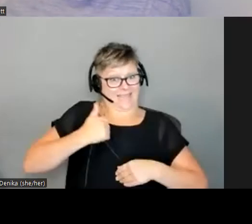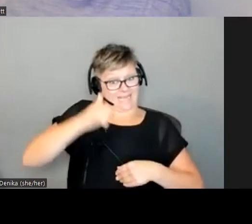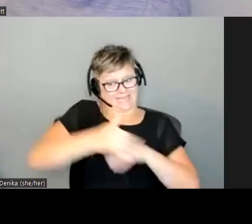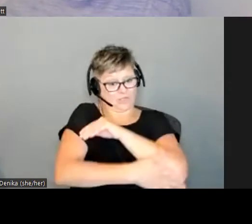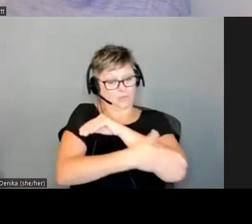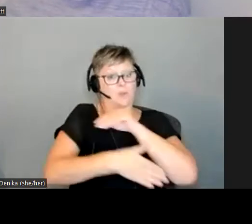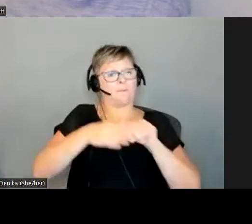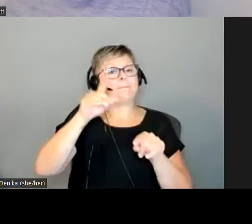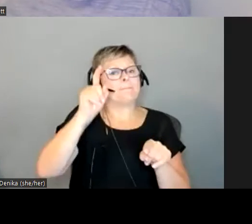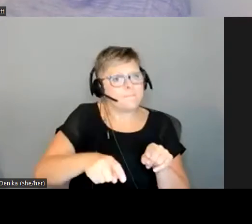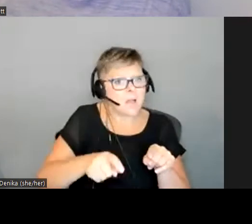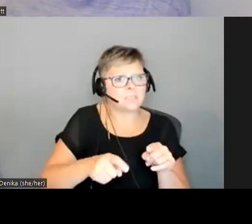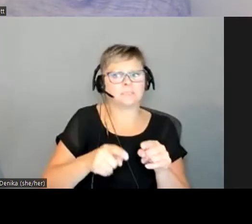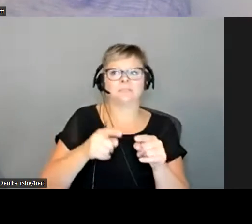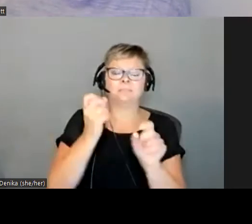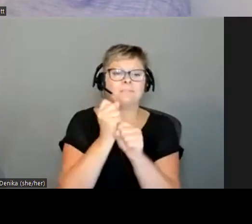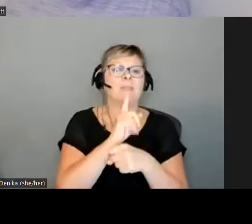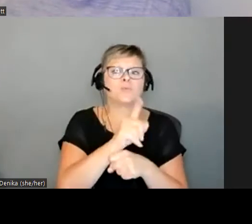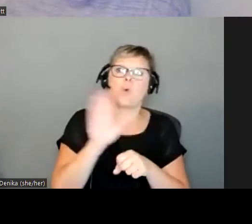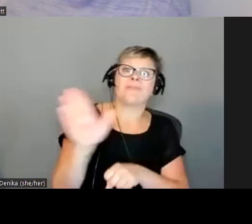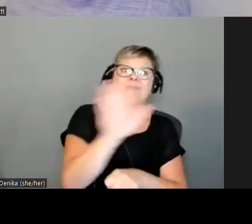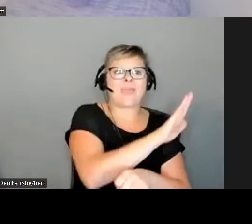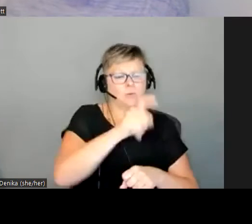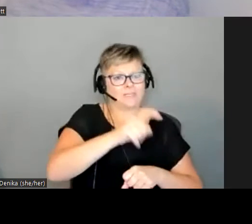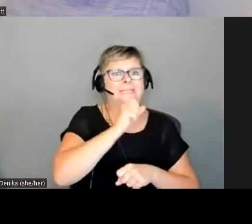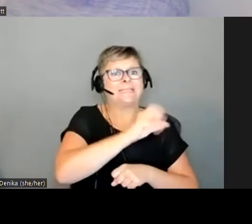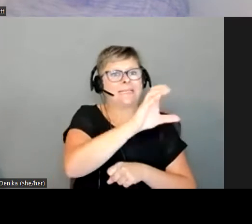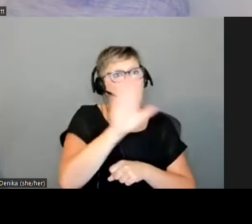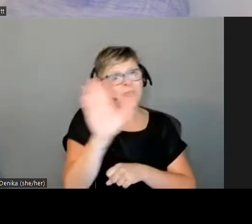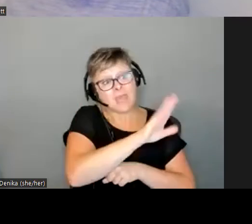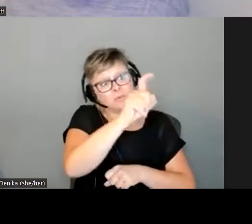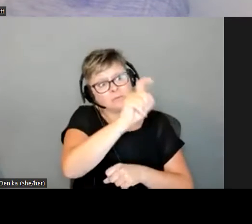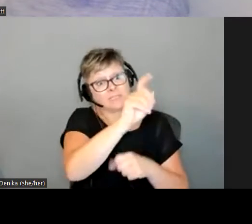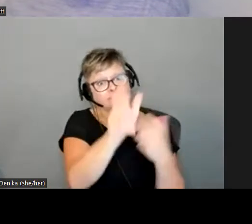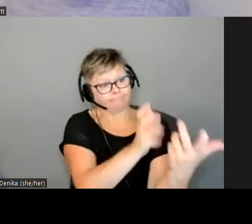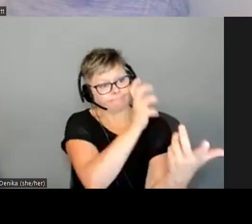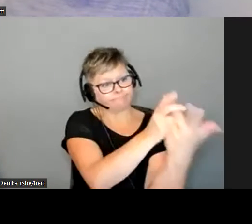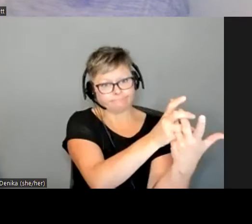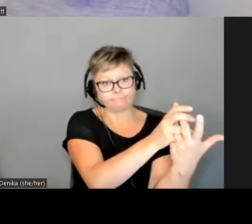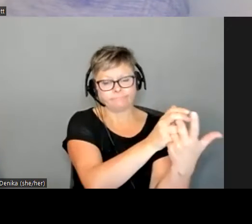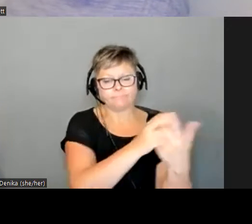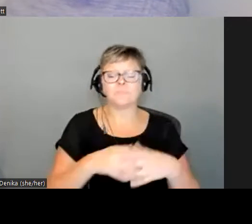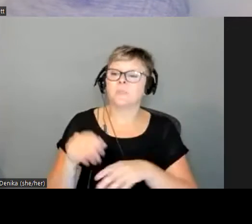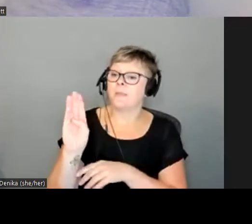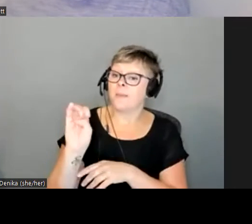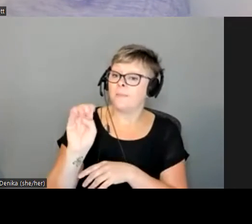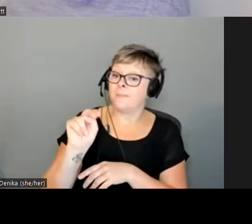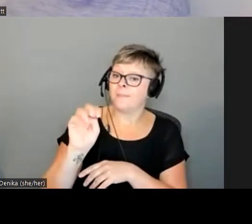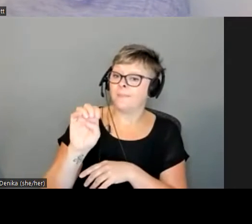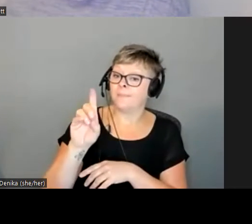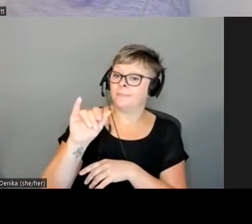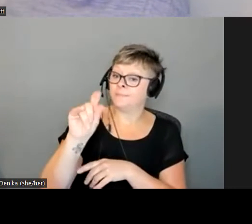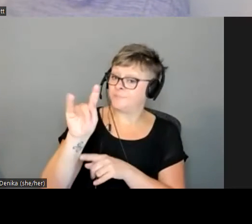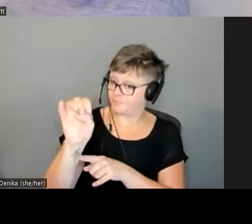adults are addressed? Benedict, are you going to say? Yeah, I was going to kind of follow up on